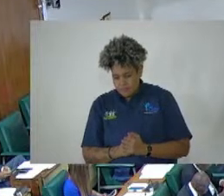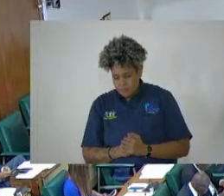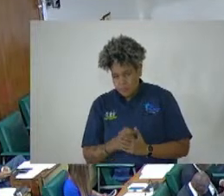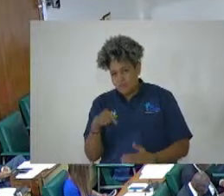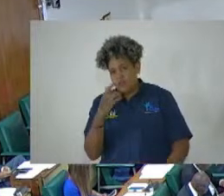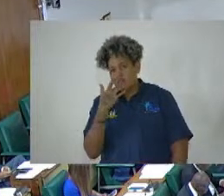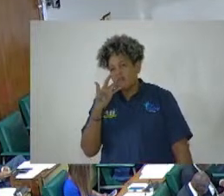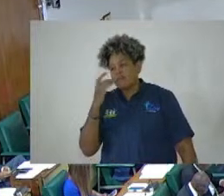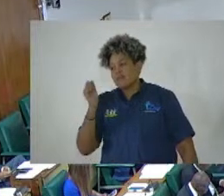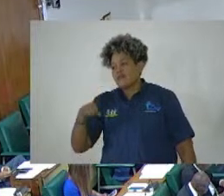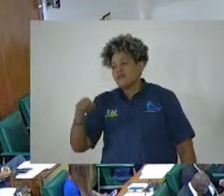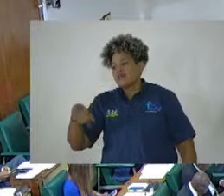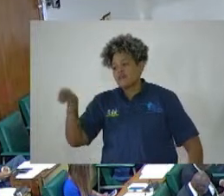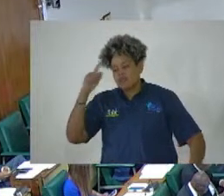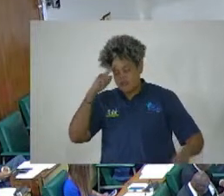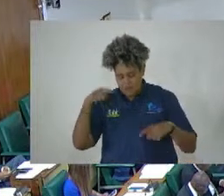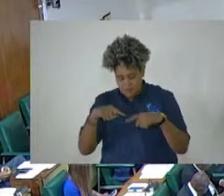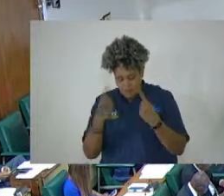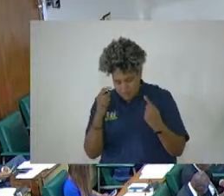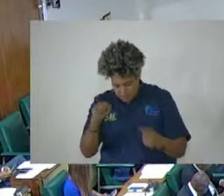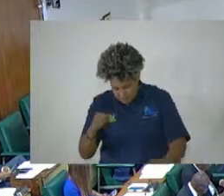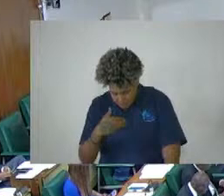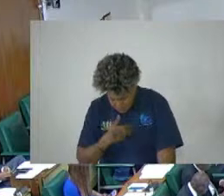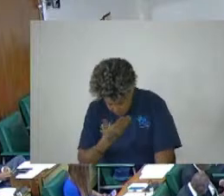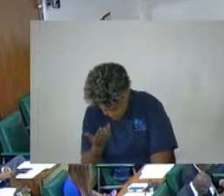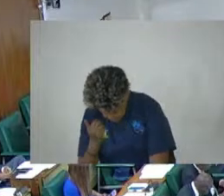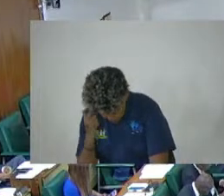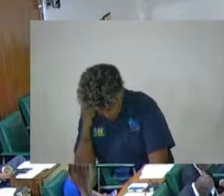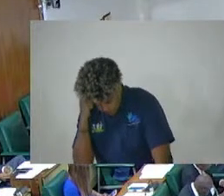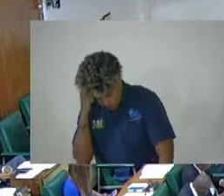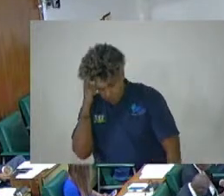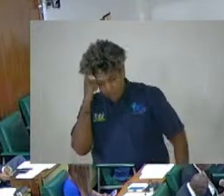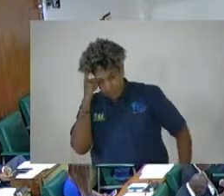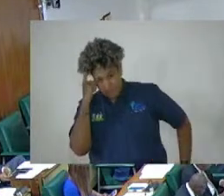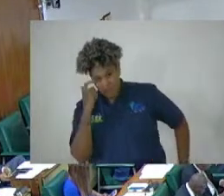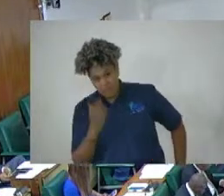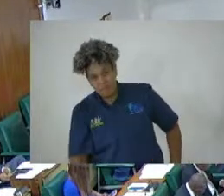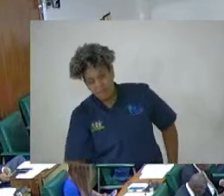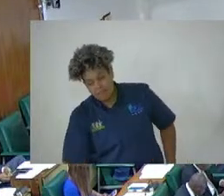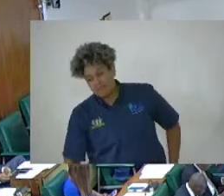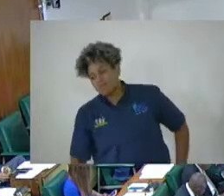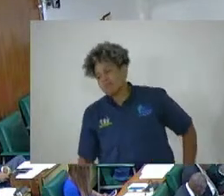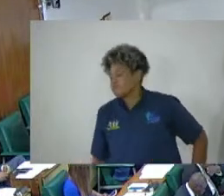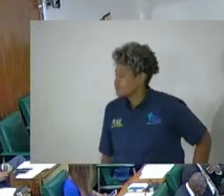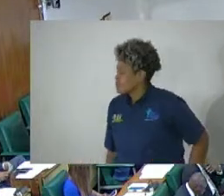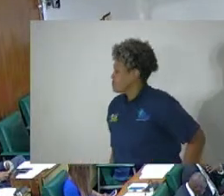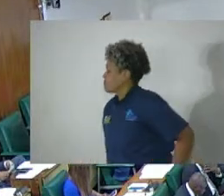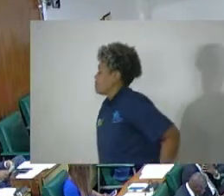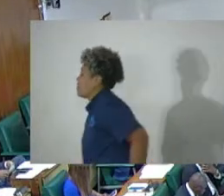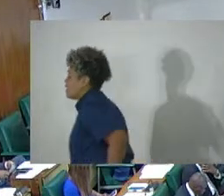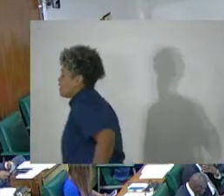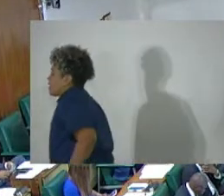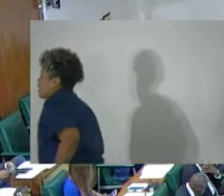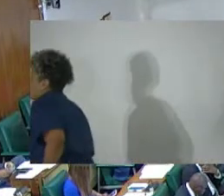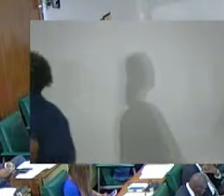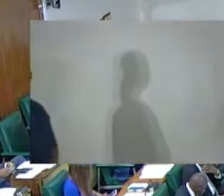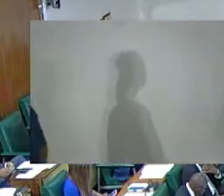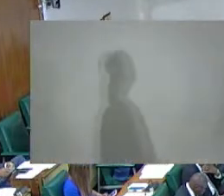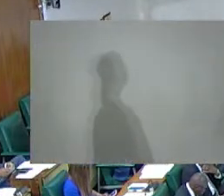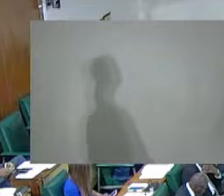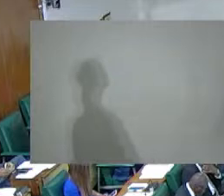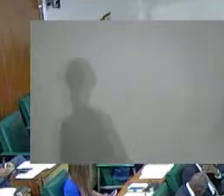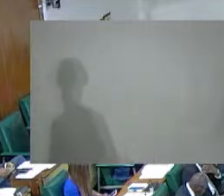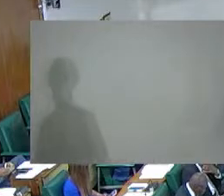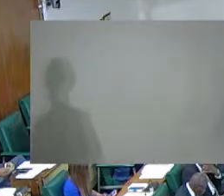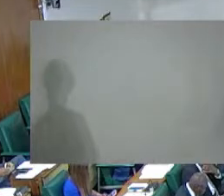Those in favor? Those against? Ayes have it. This House is